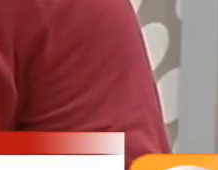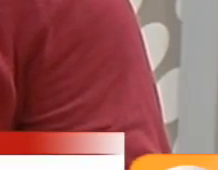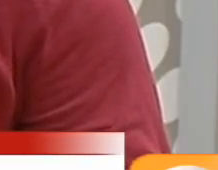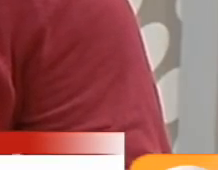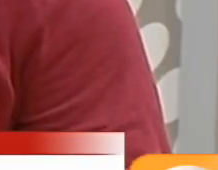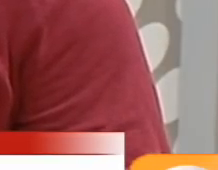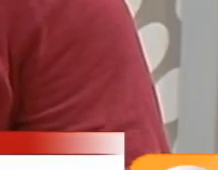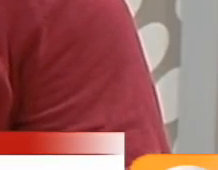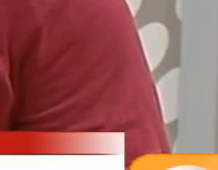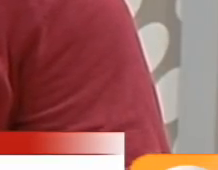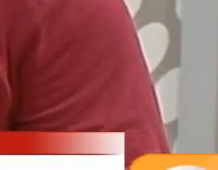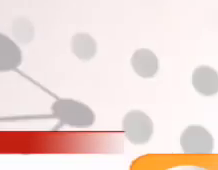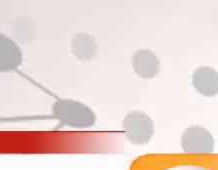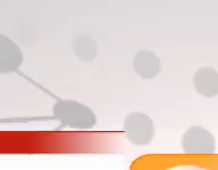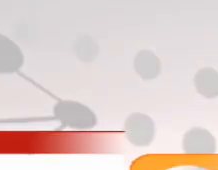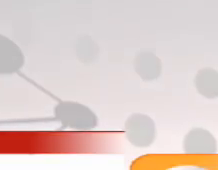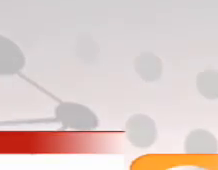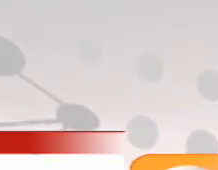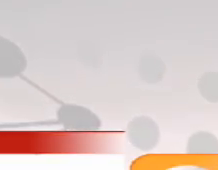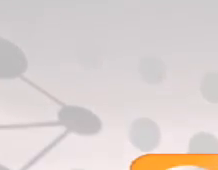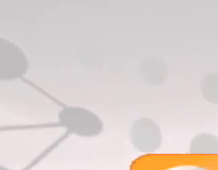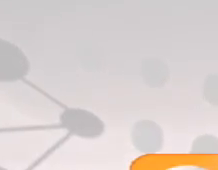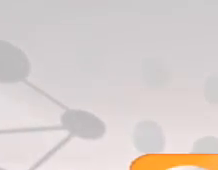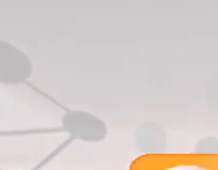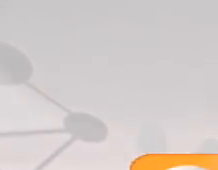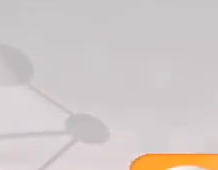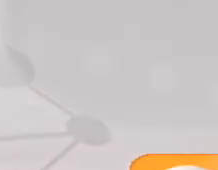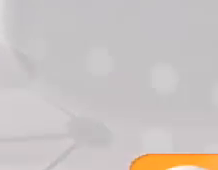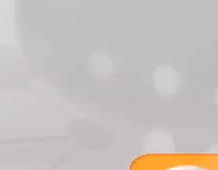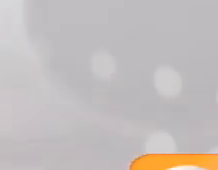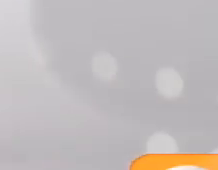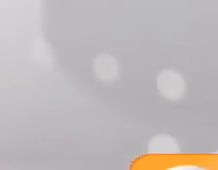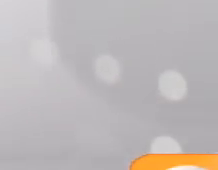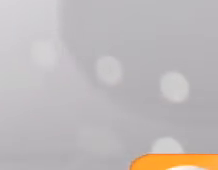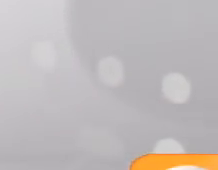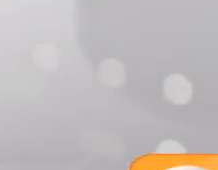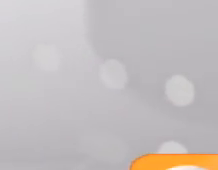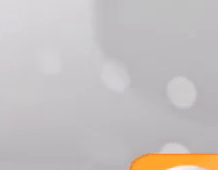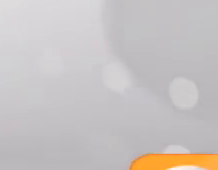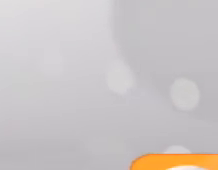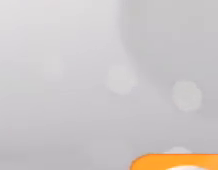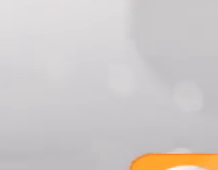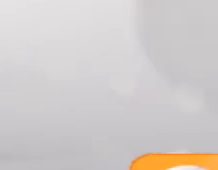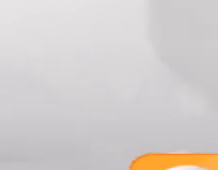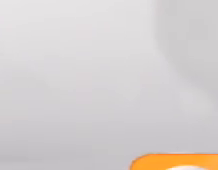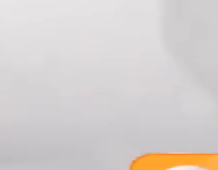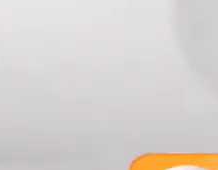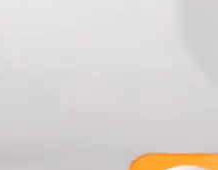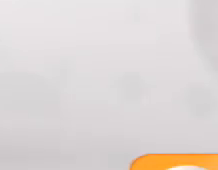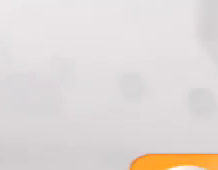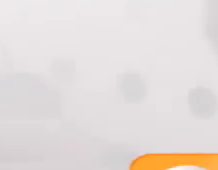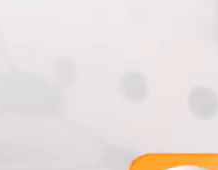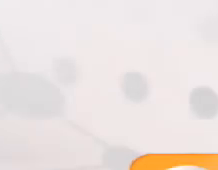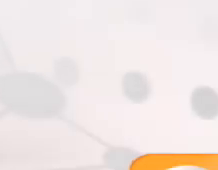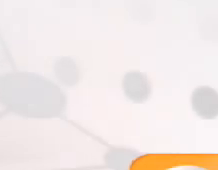some of them can sit around for even a week, depending on the surface. If you notice, some of the surfaces, like some of the metals,